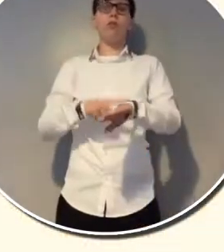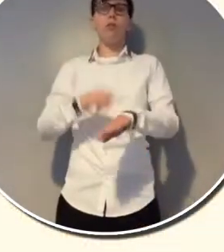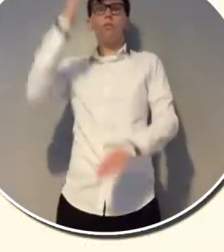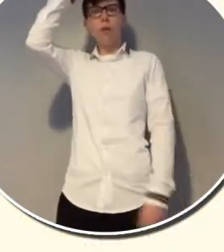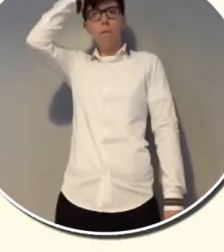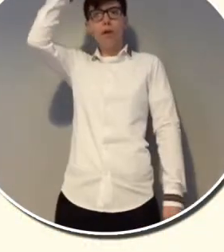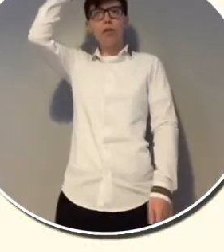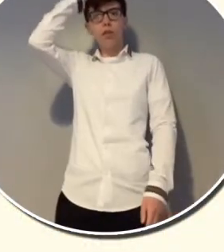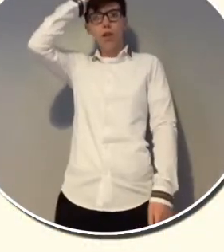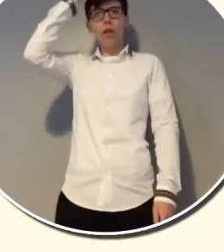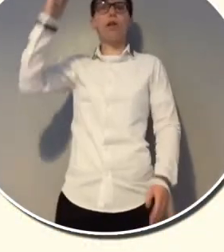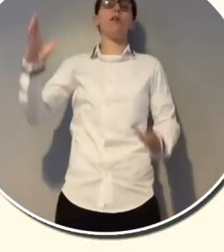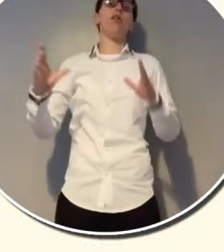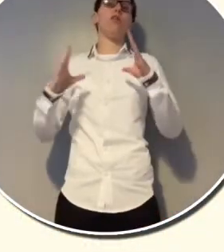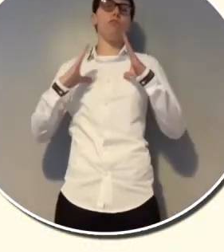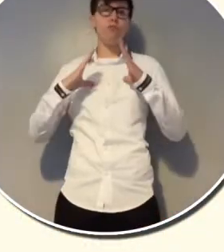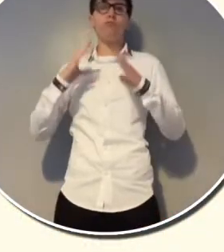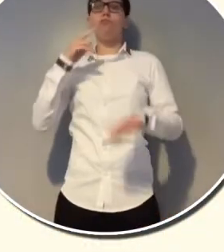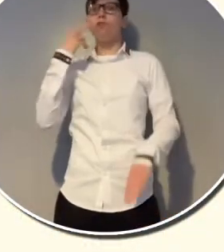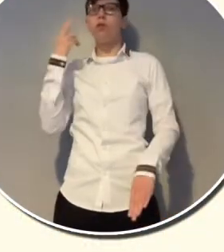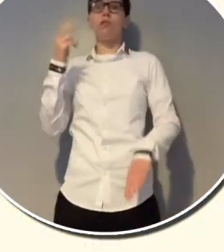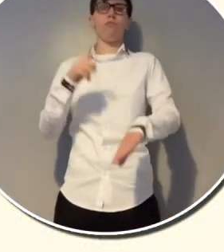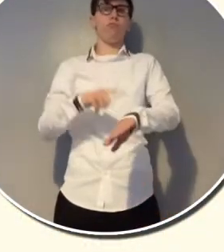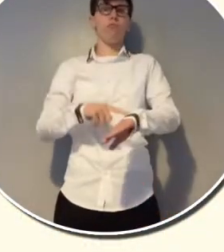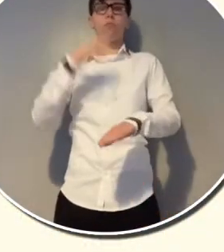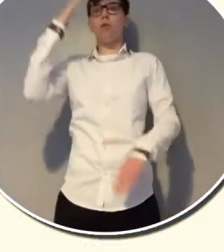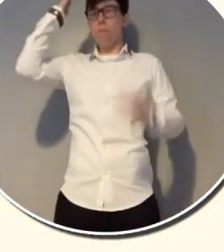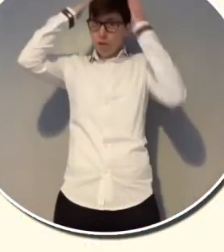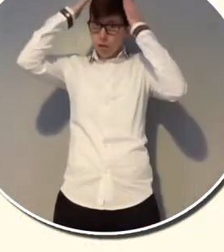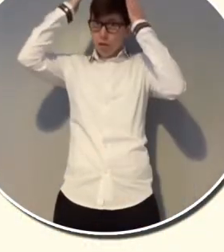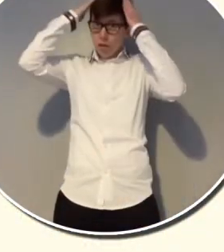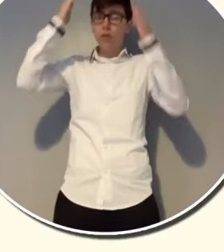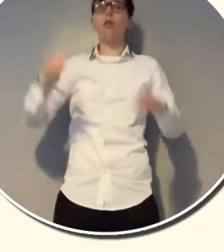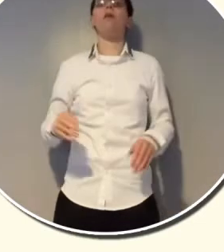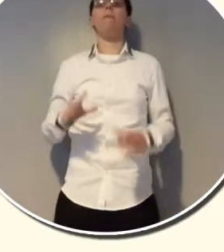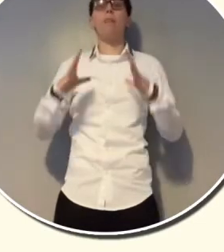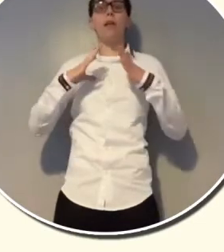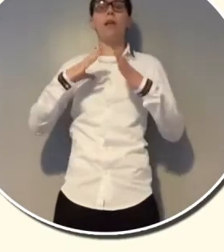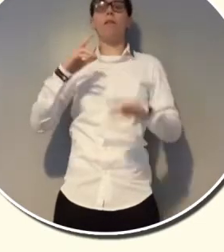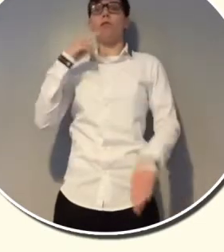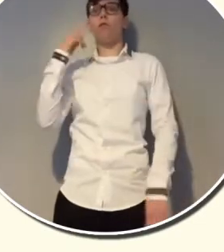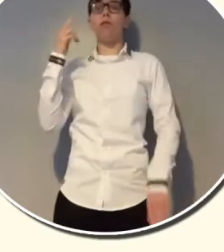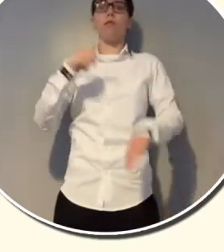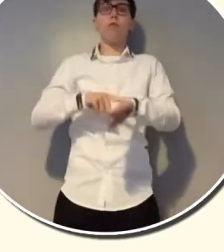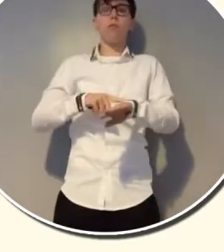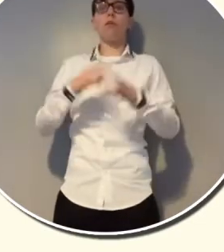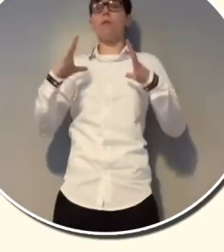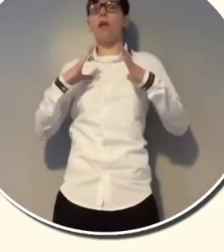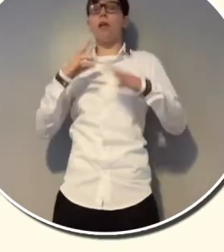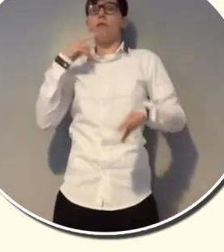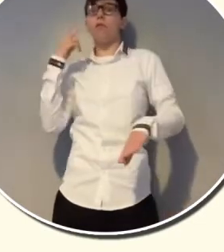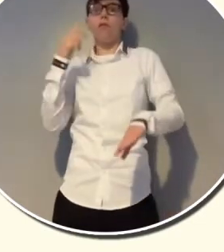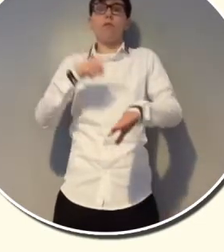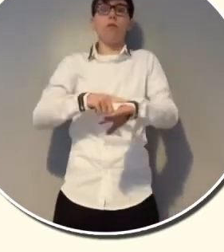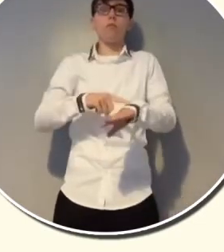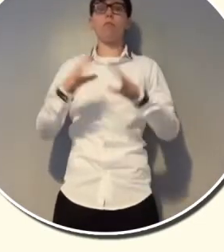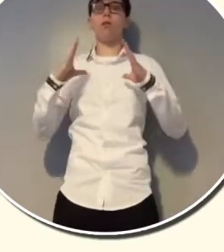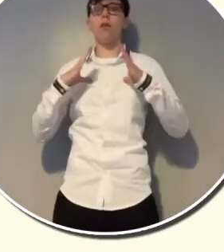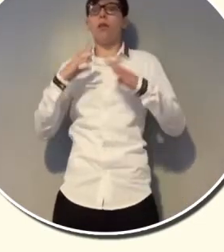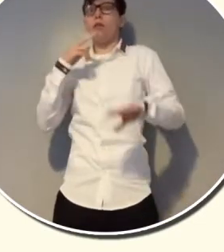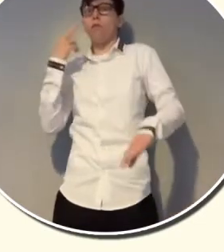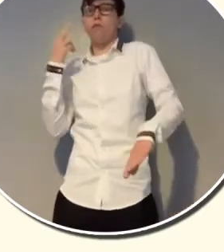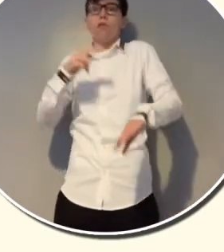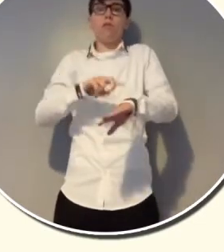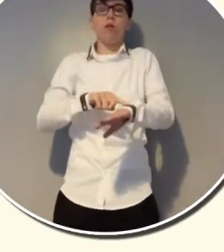ready? If you're ready for rhyme time, shout, I am. I am. If you're ready for rhyme time, shout, I am. I